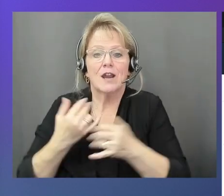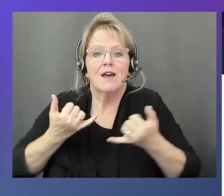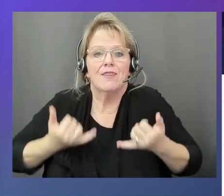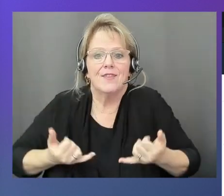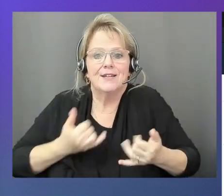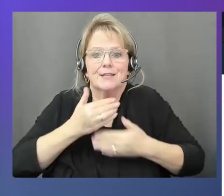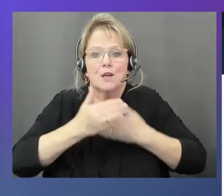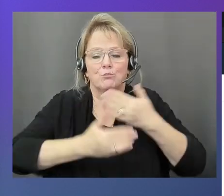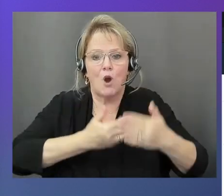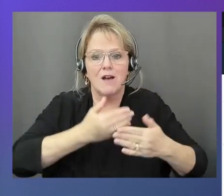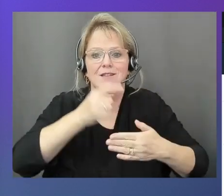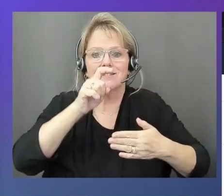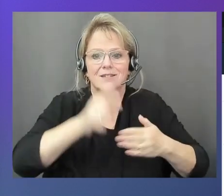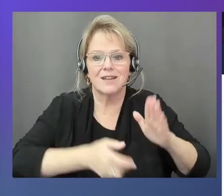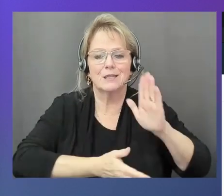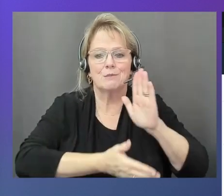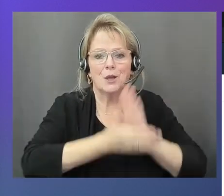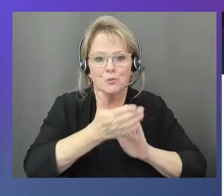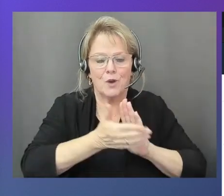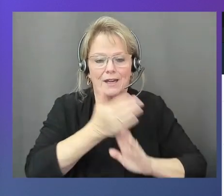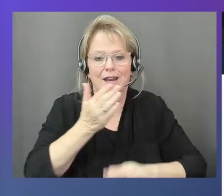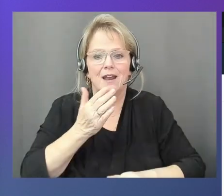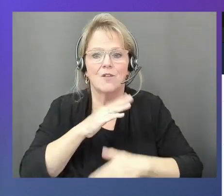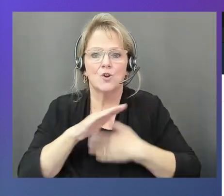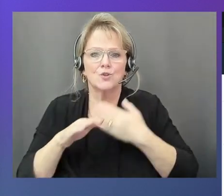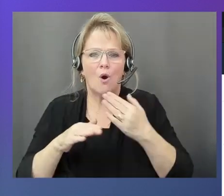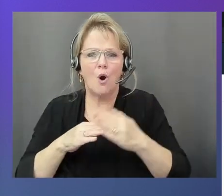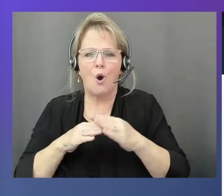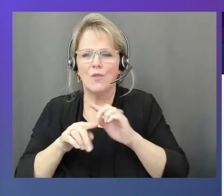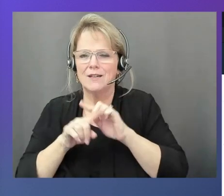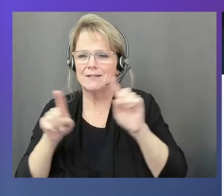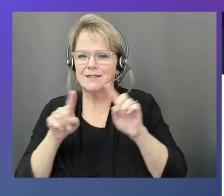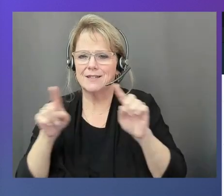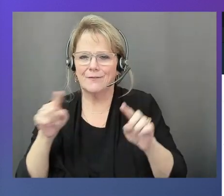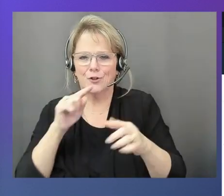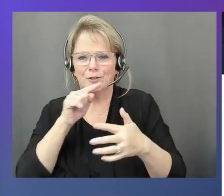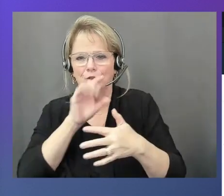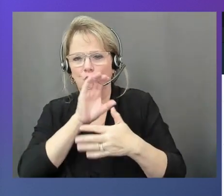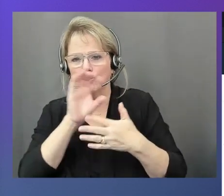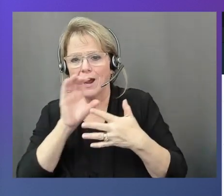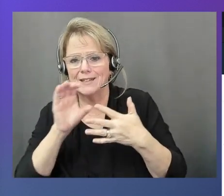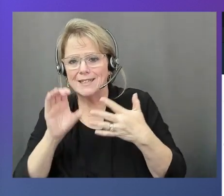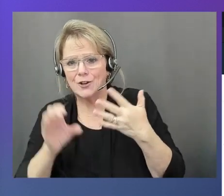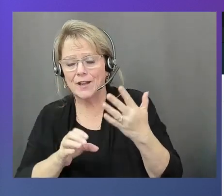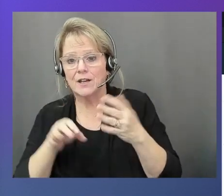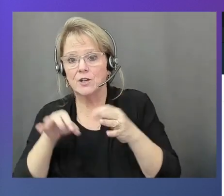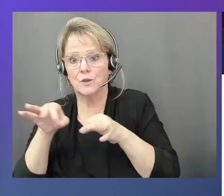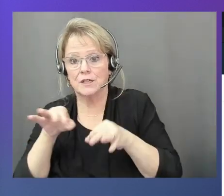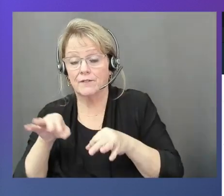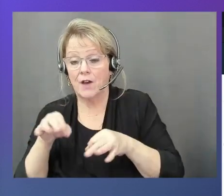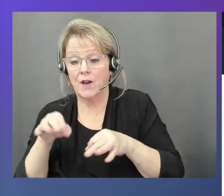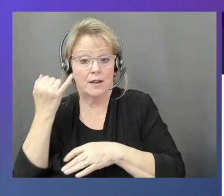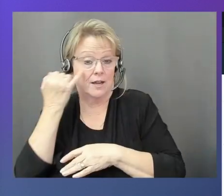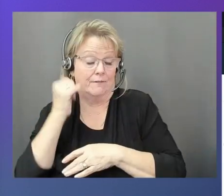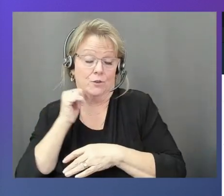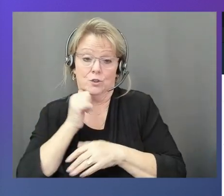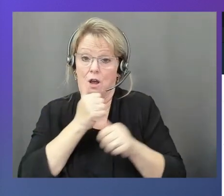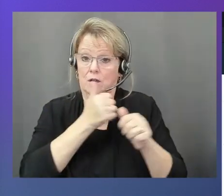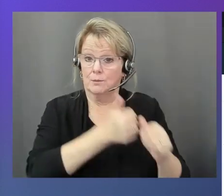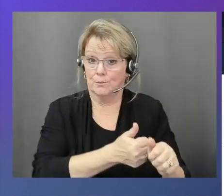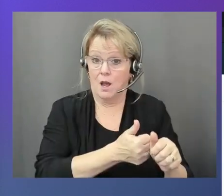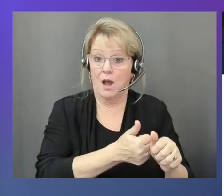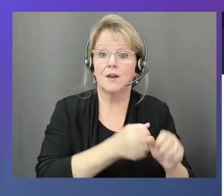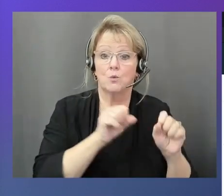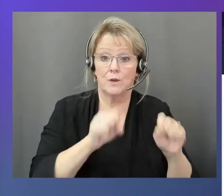different criteria that you can define about the state of your system. And if you are non-compliant, we can report on it. So here we see I have thousands